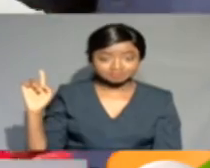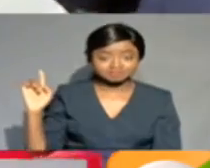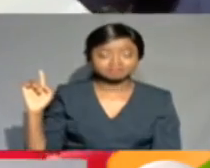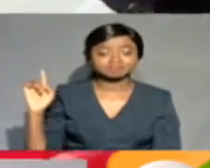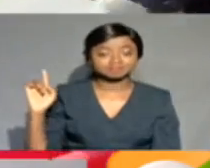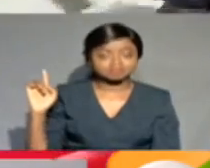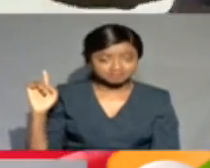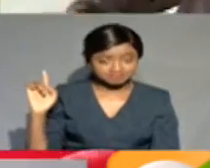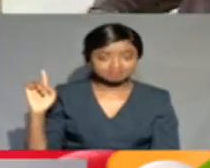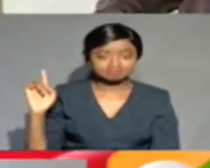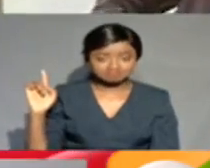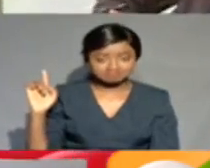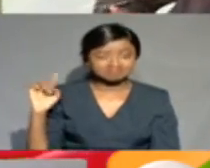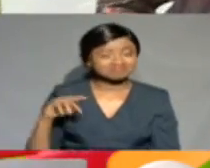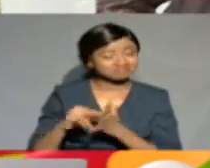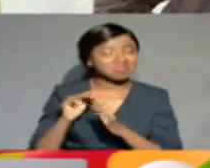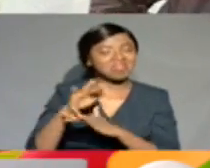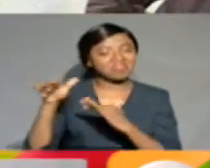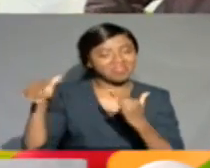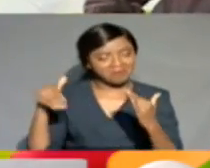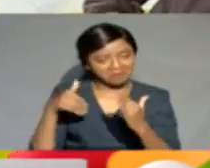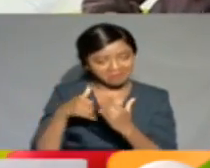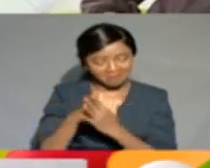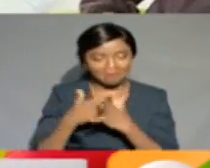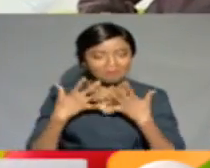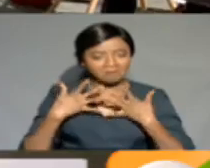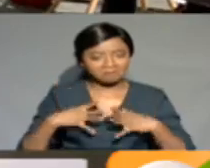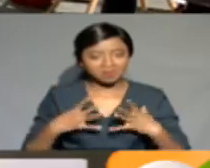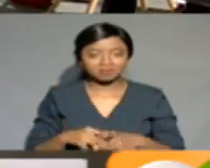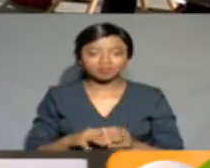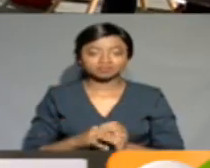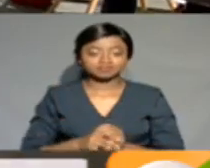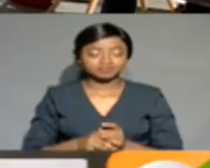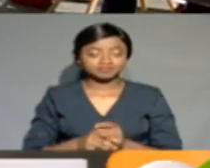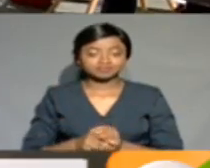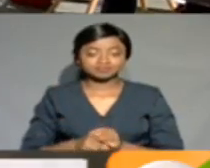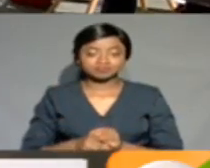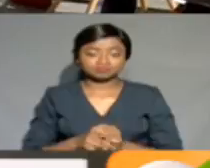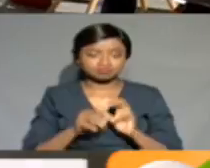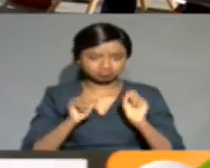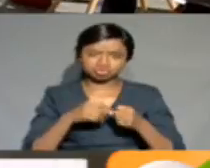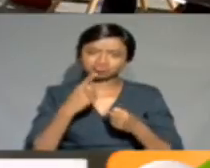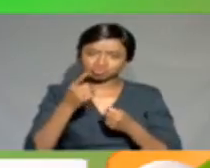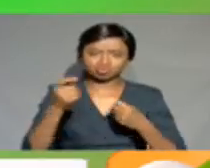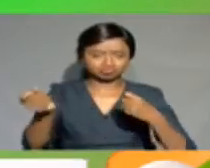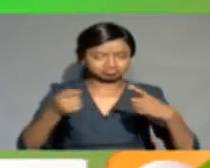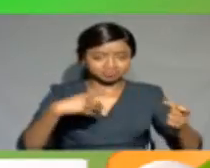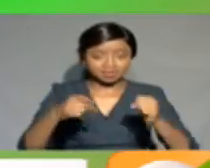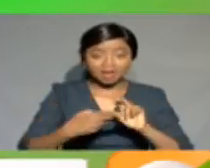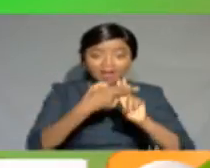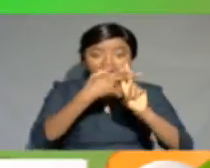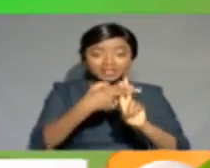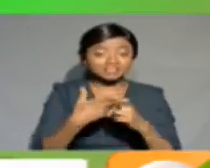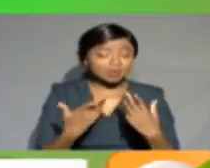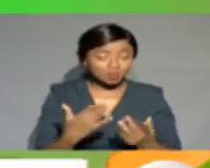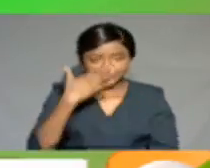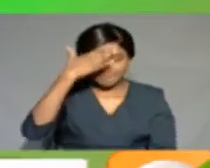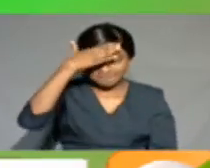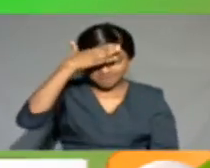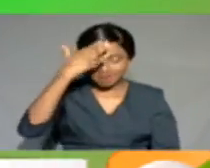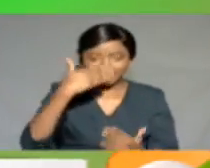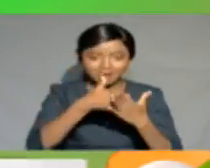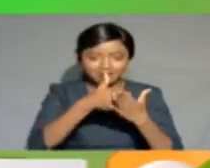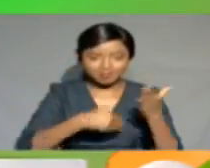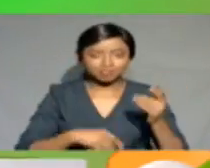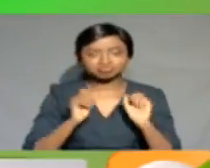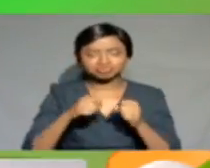All right. Almost the entire hall. Let me introduce my guest to you right now. You can dive into the discussion as well. Use the hashtag MondayReport. You can tweet